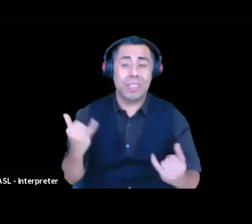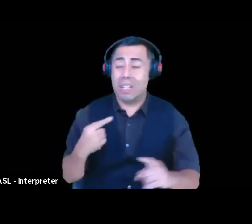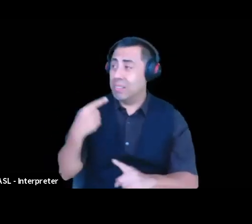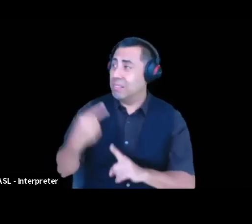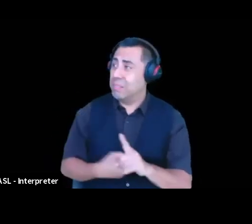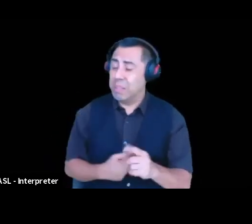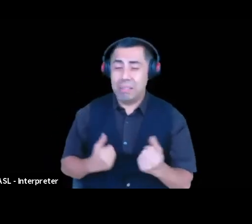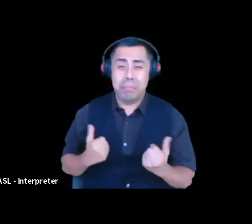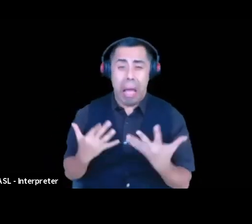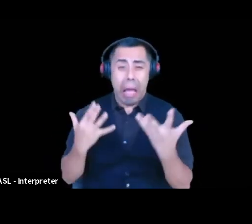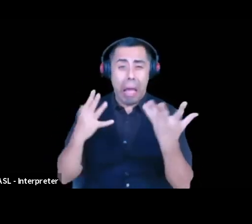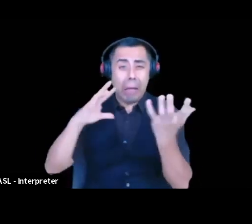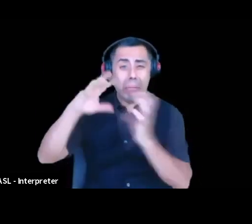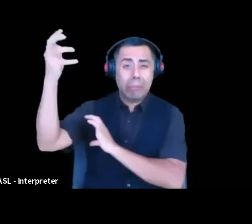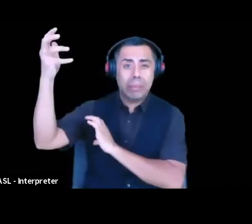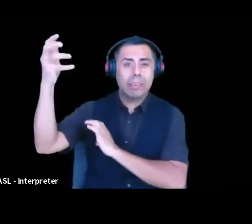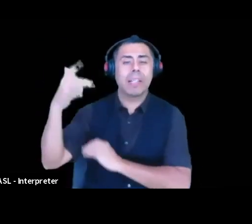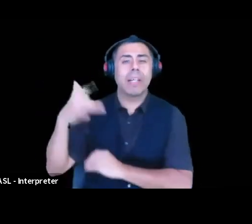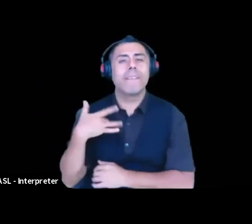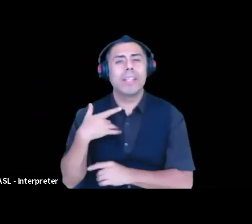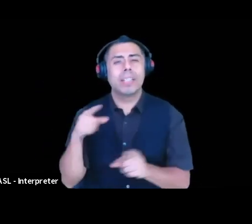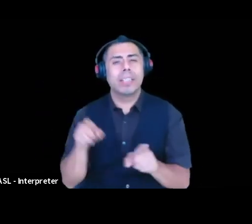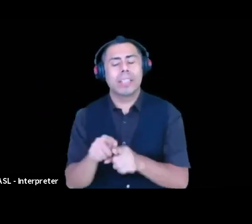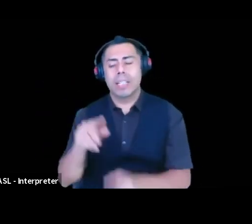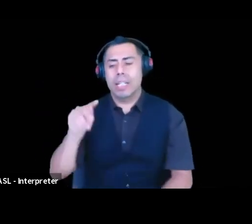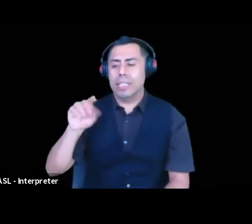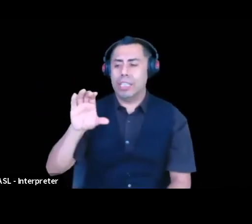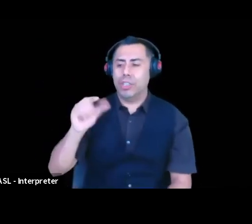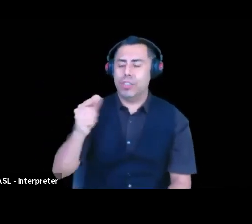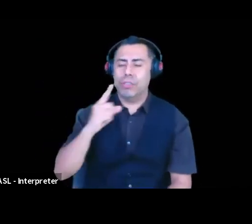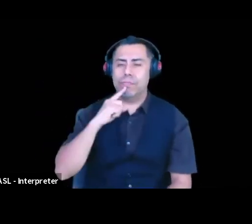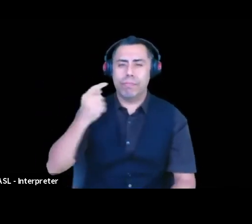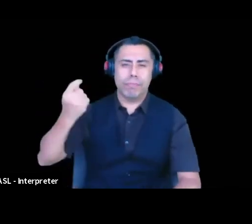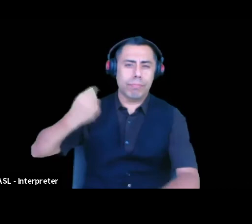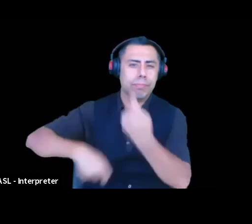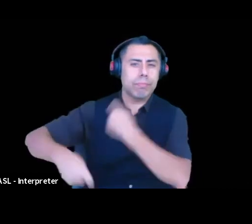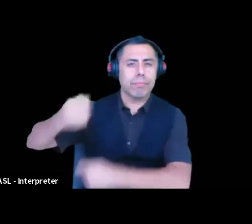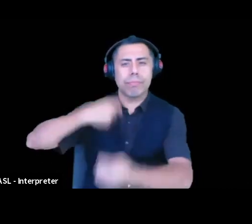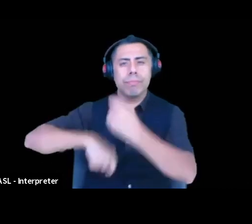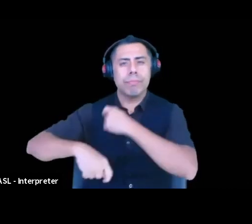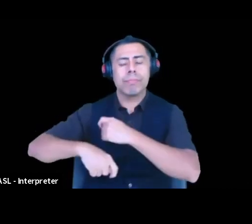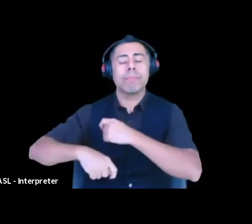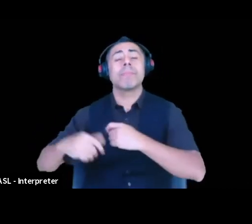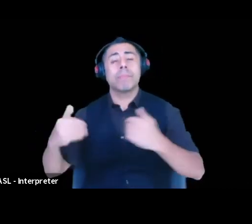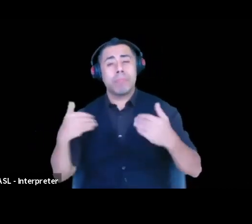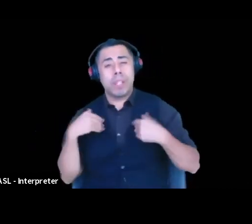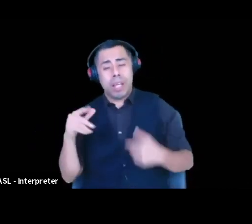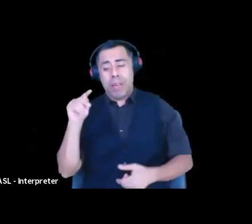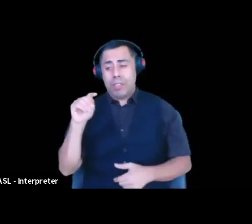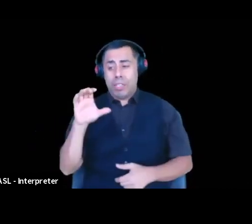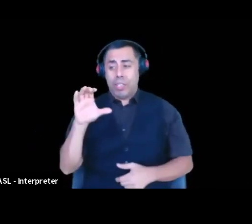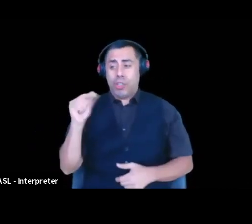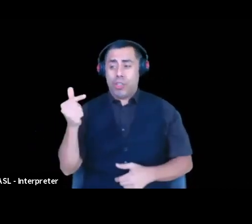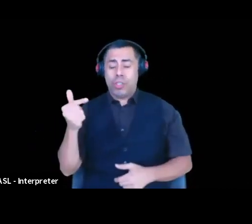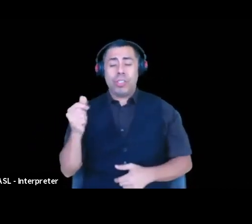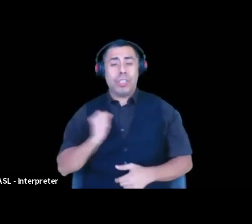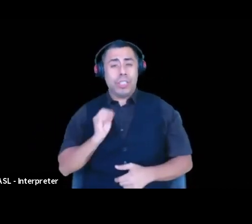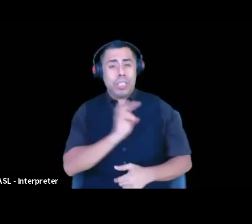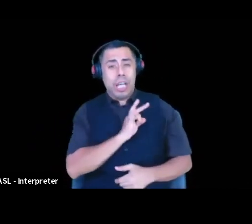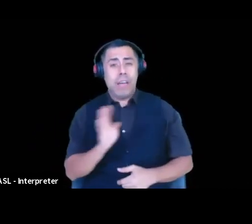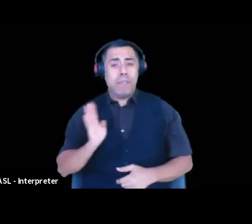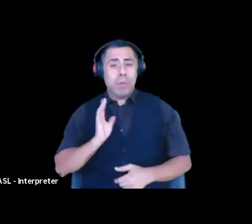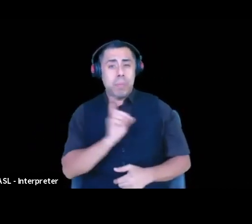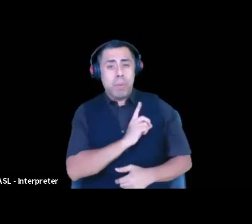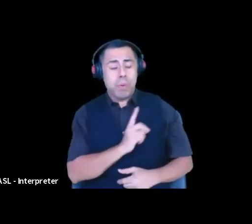many ways, being refounded, not only by TCG staff and board, but collectively by a field